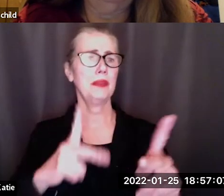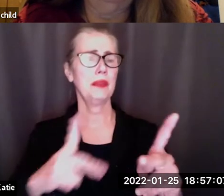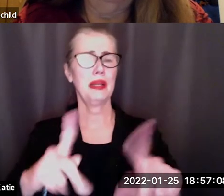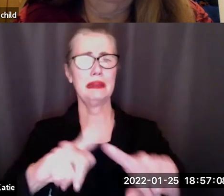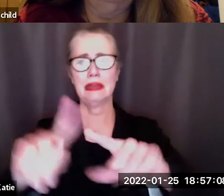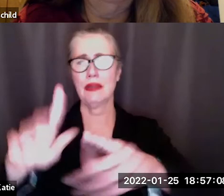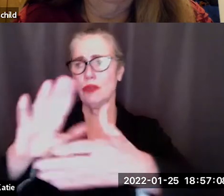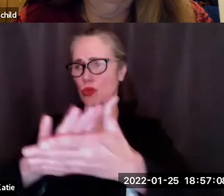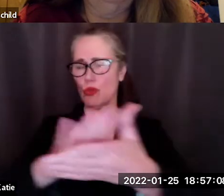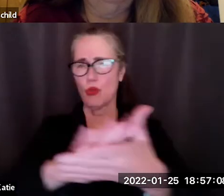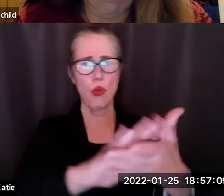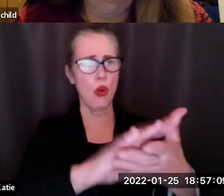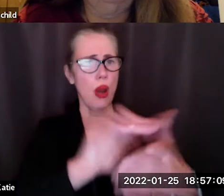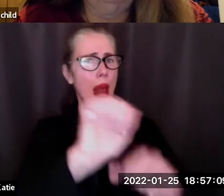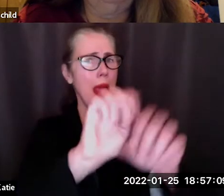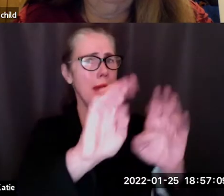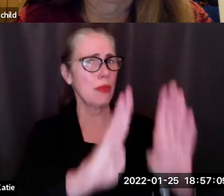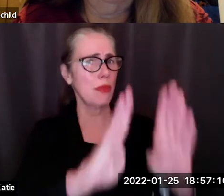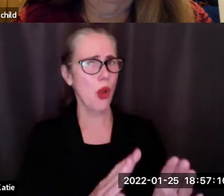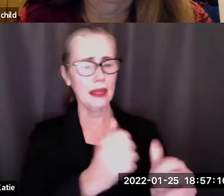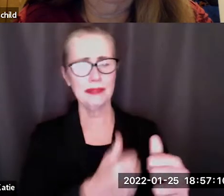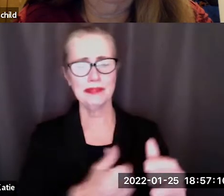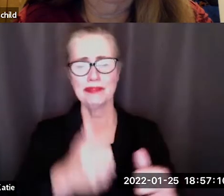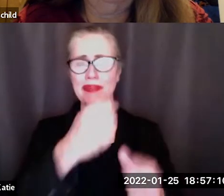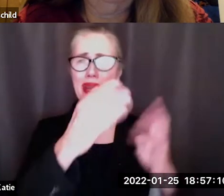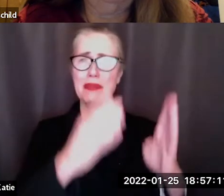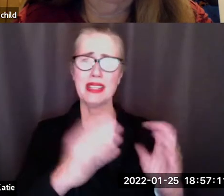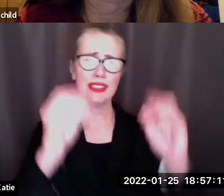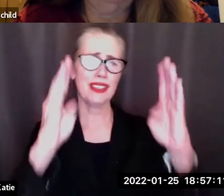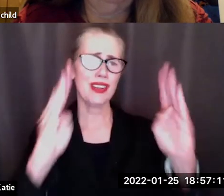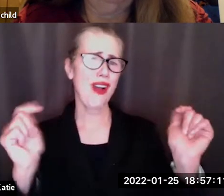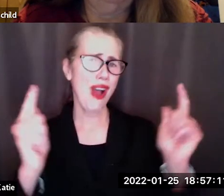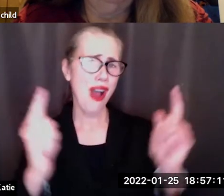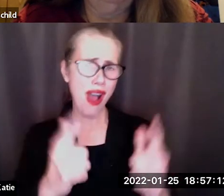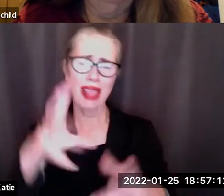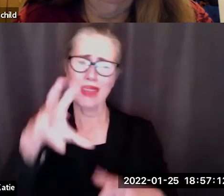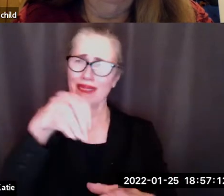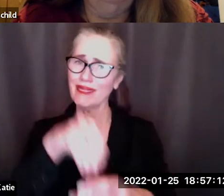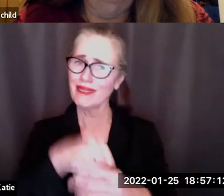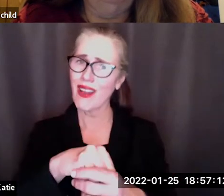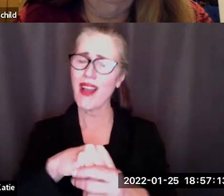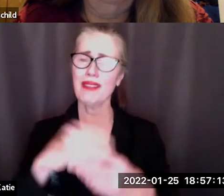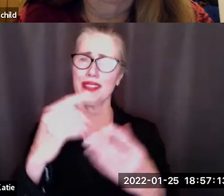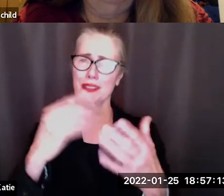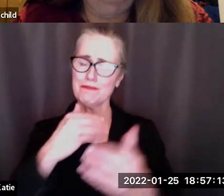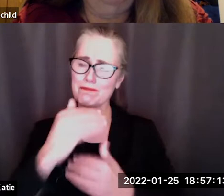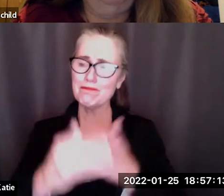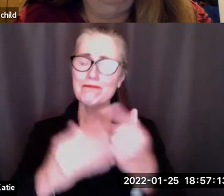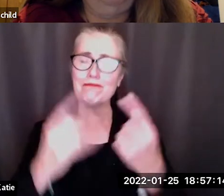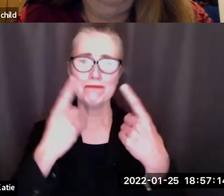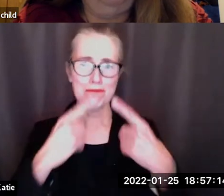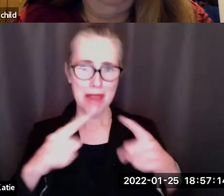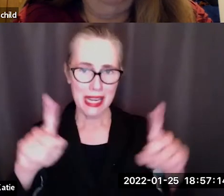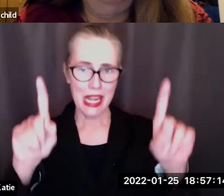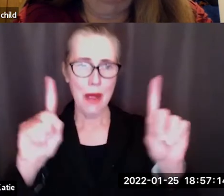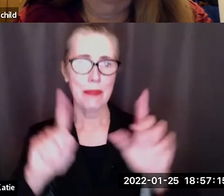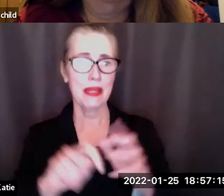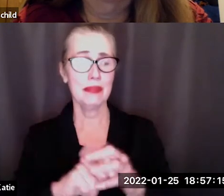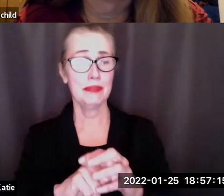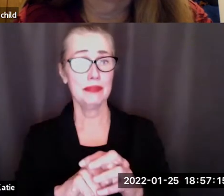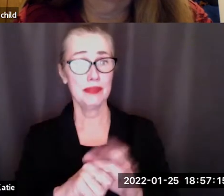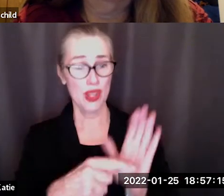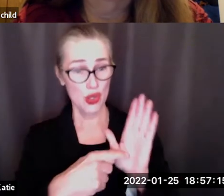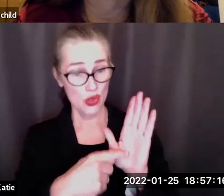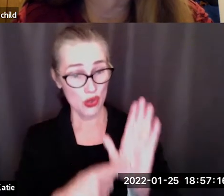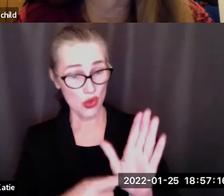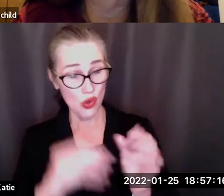classified employees the admin the teachers everyone who makes this happen and looking at the numbers that you showed there